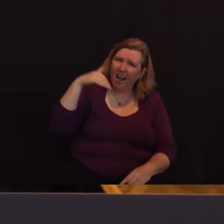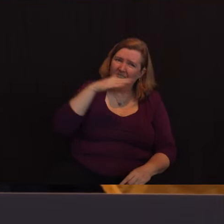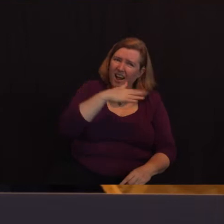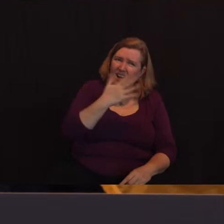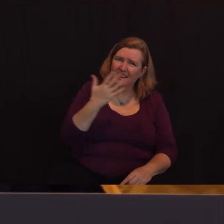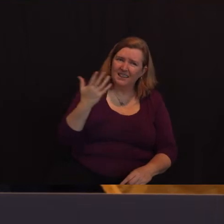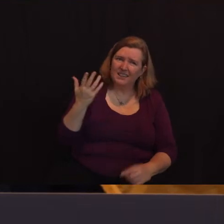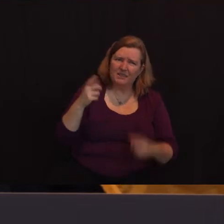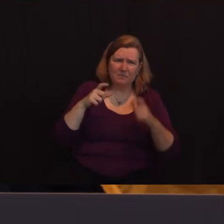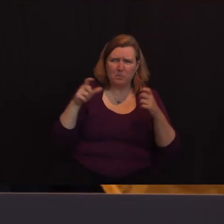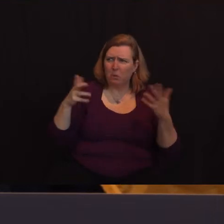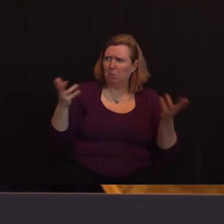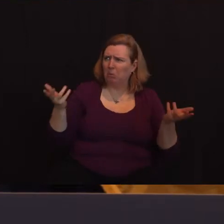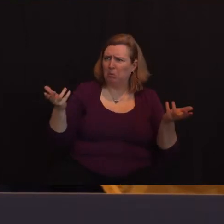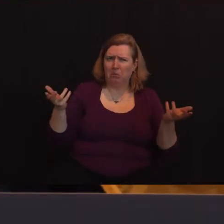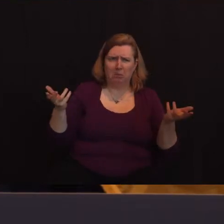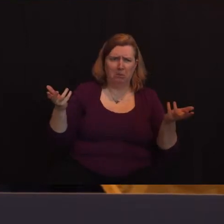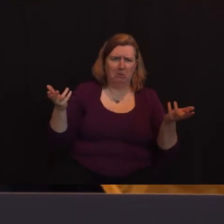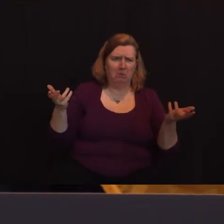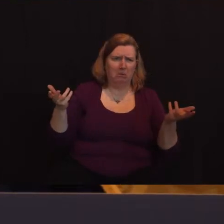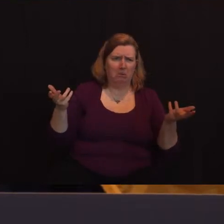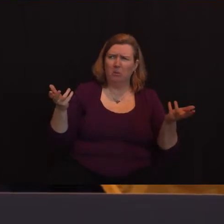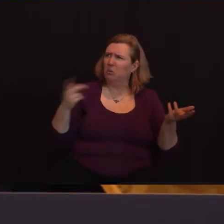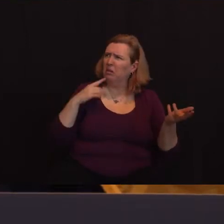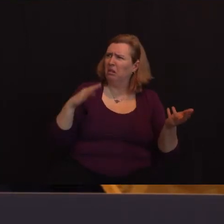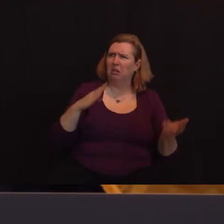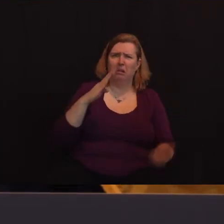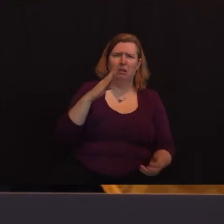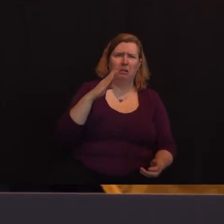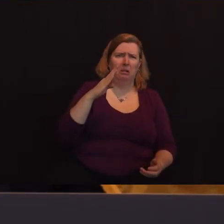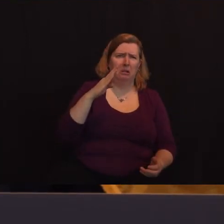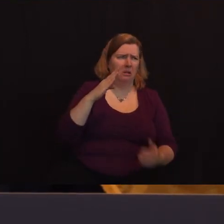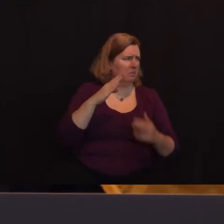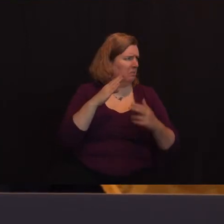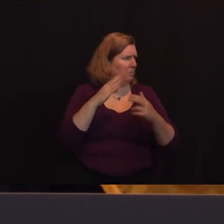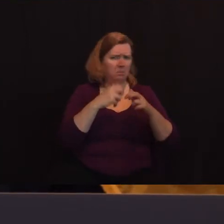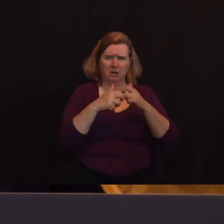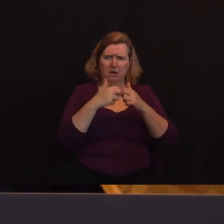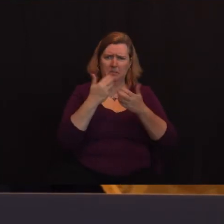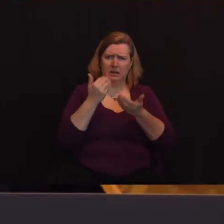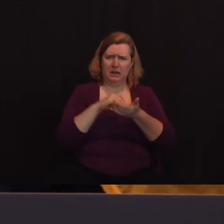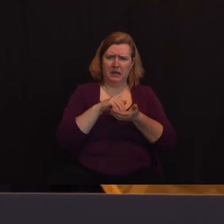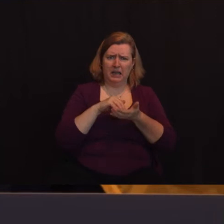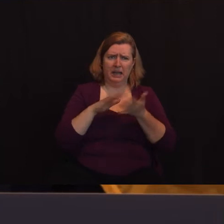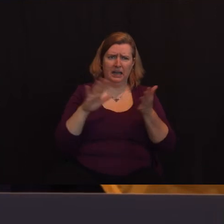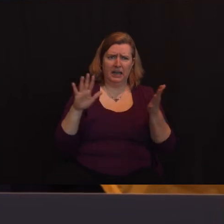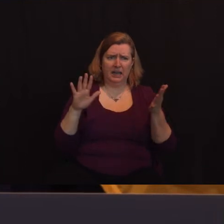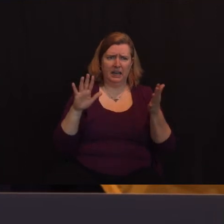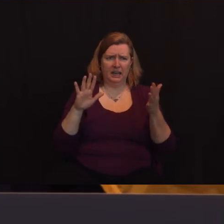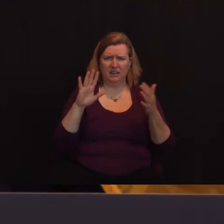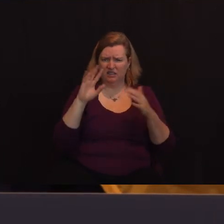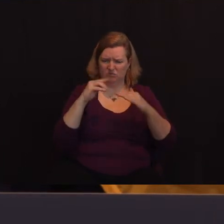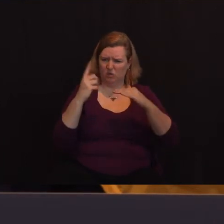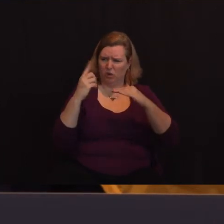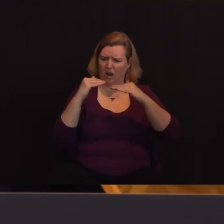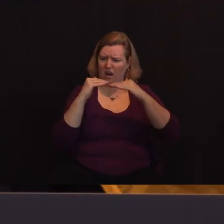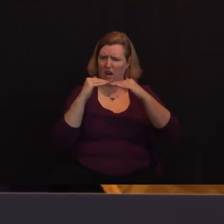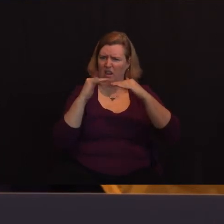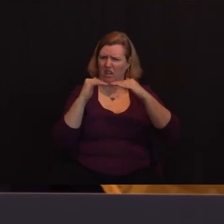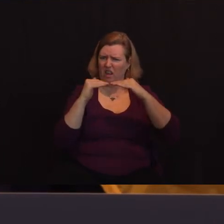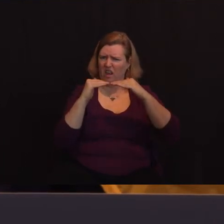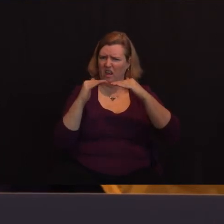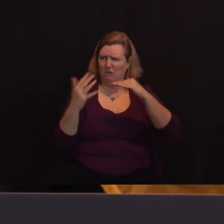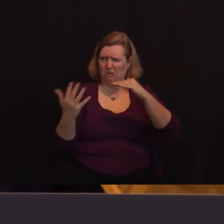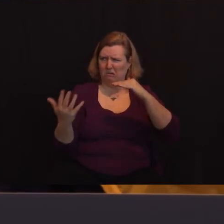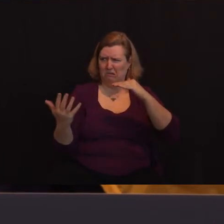saying, uh-oh, you know, we may have a problem here, which is kind of odd, but it's true. Could you,